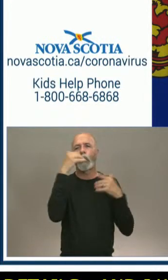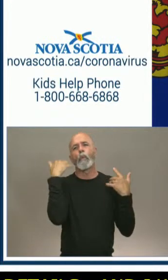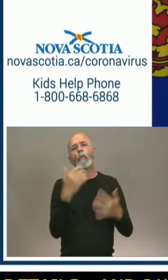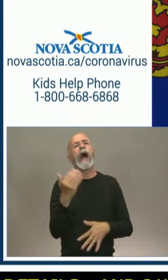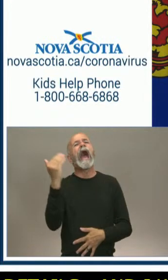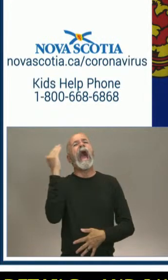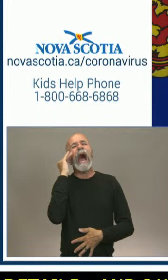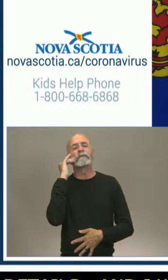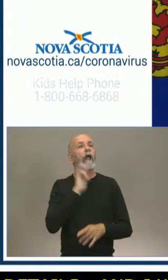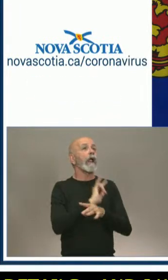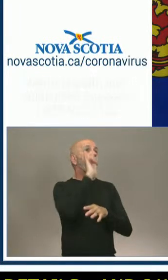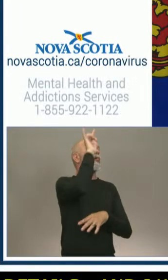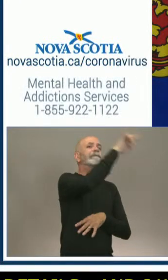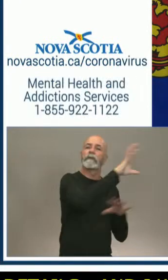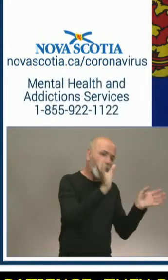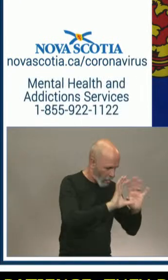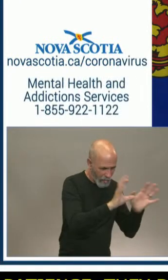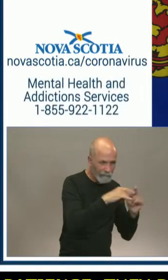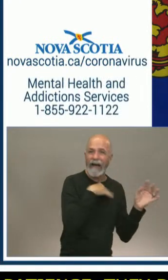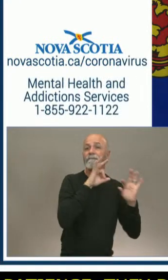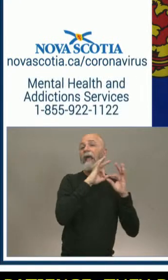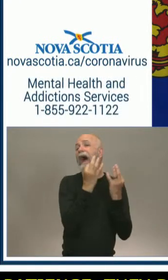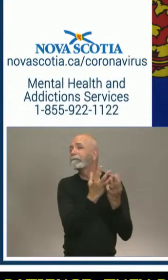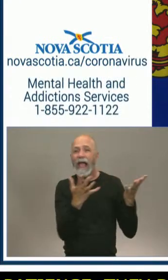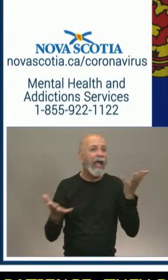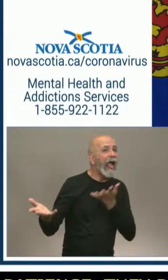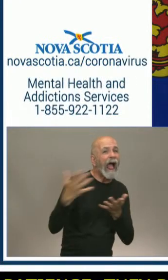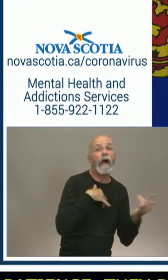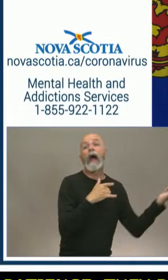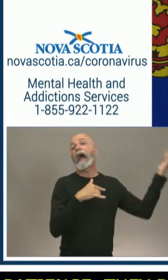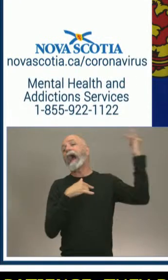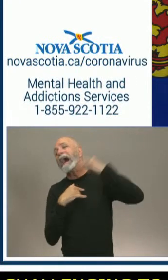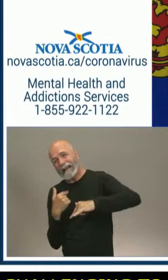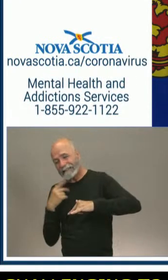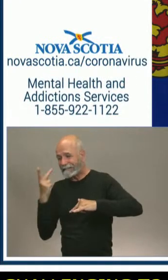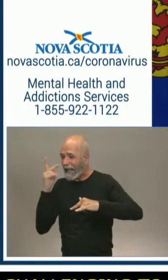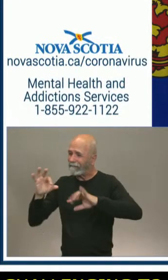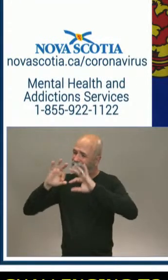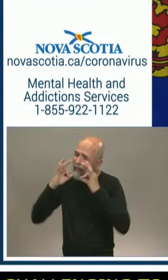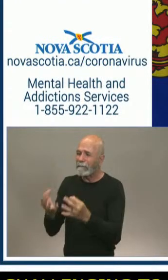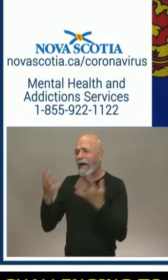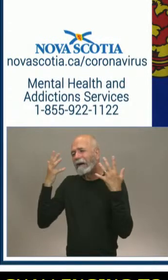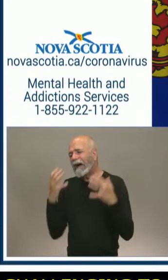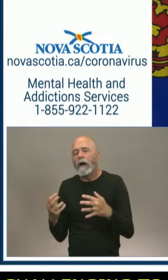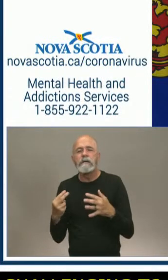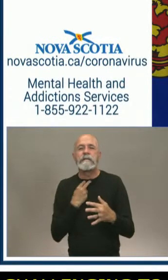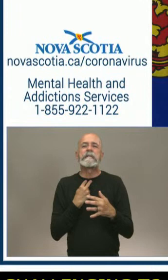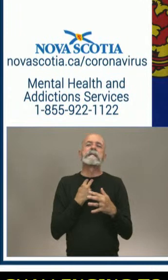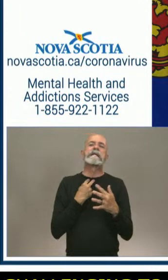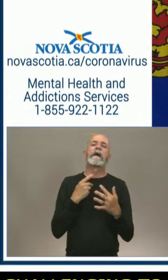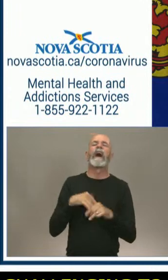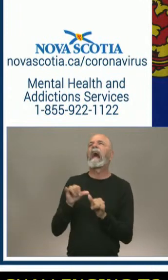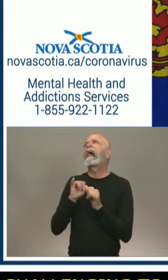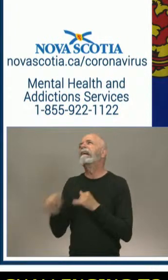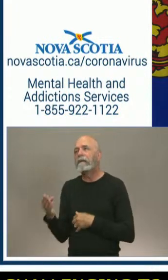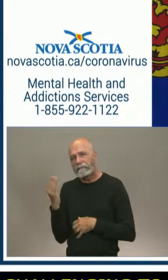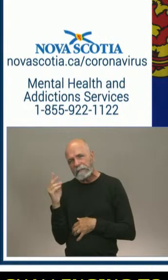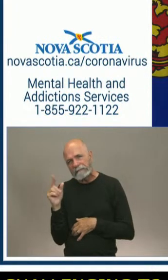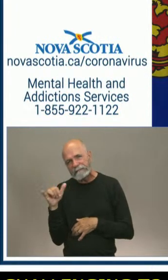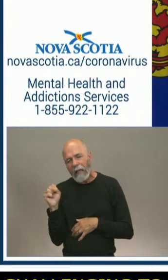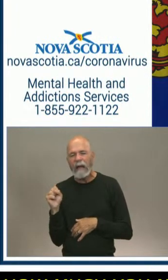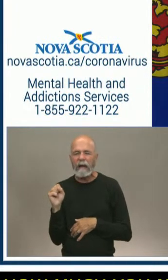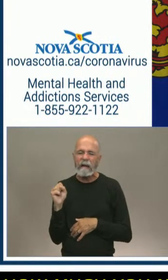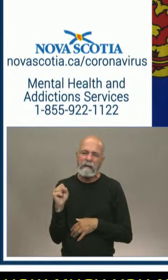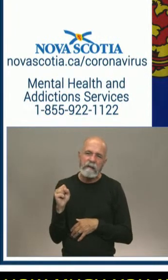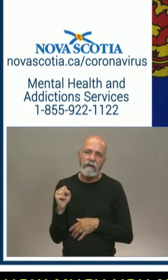how much you need to see your family when you come home. We just needed strict protocol in place, especially when we had spikes of cases, to